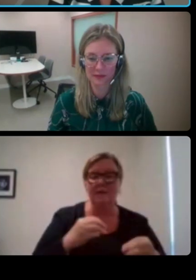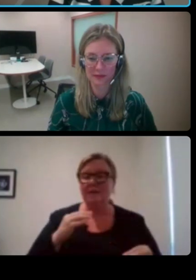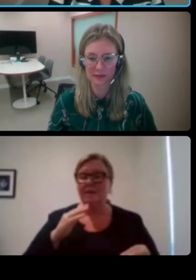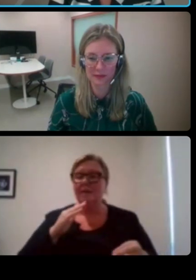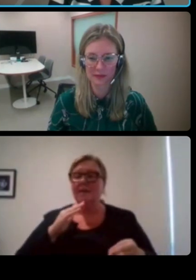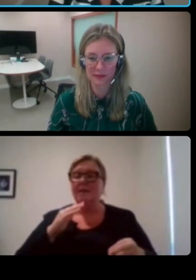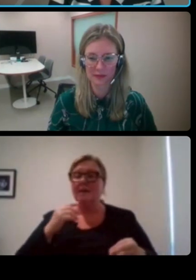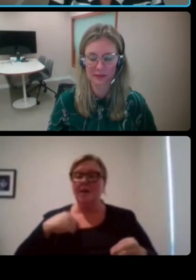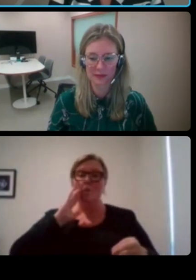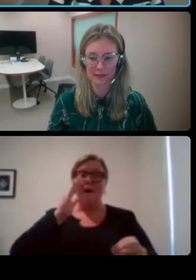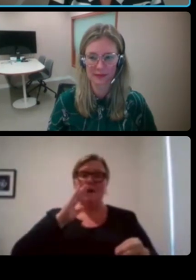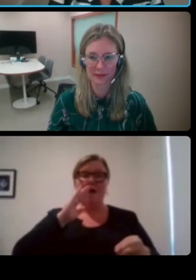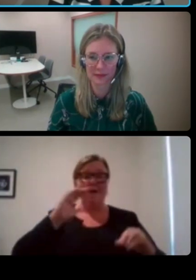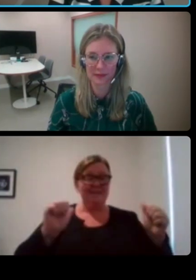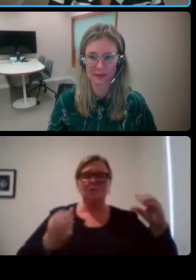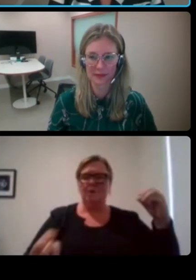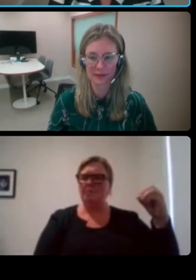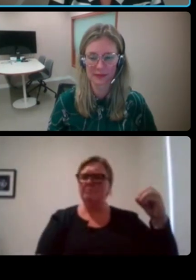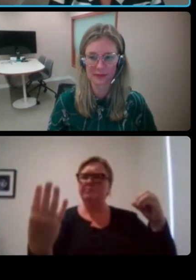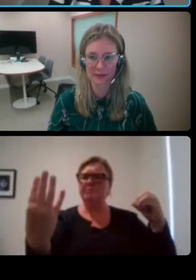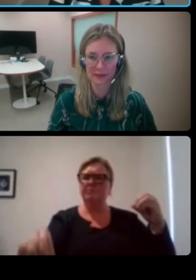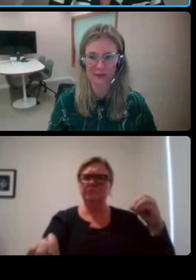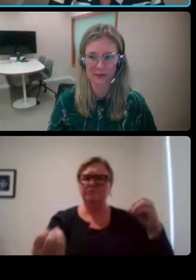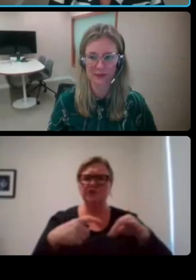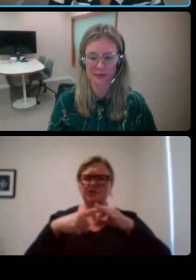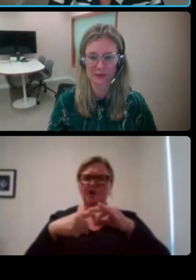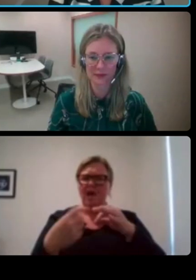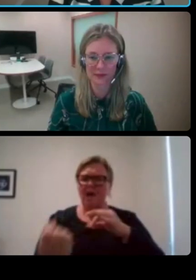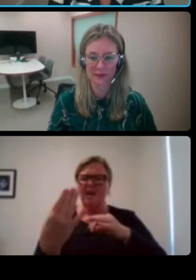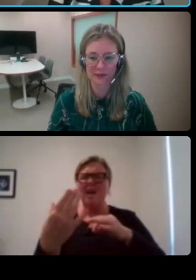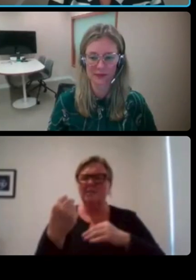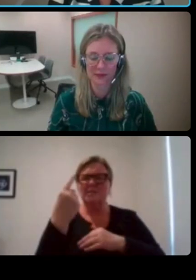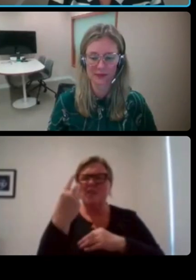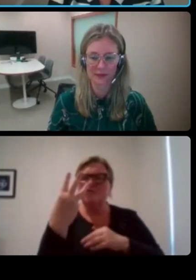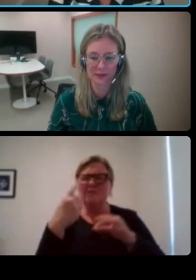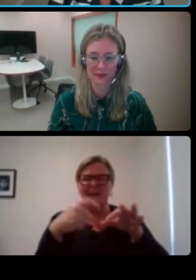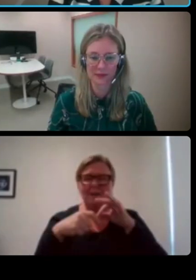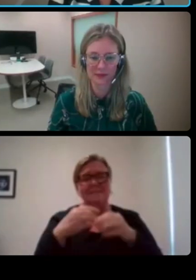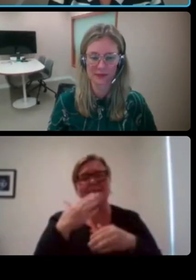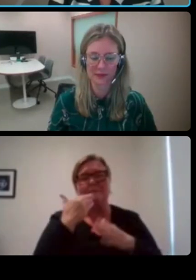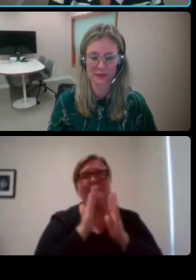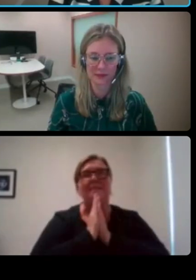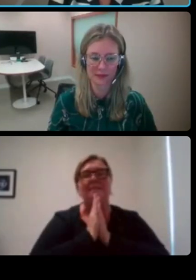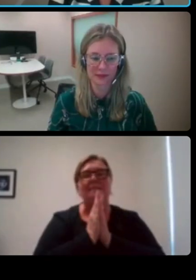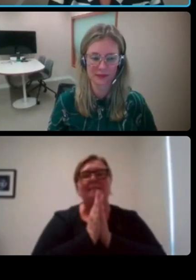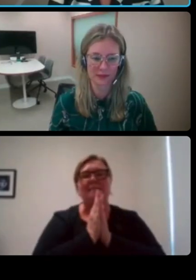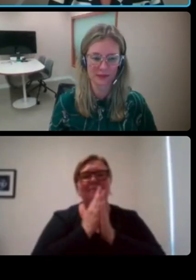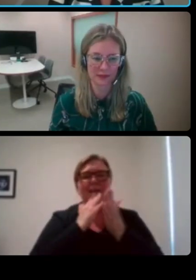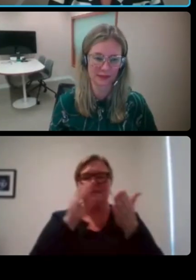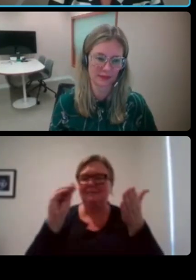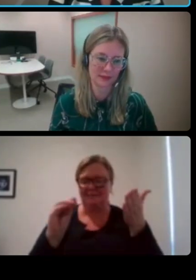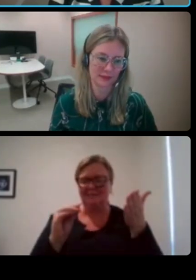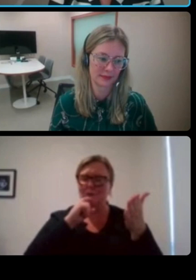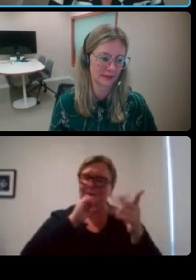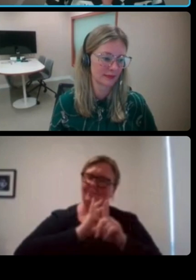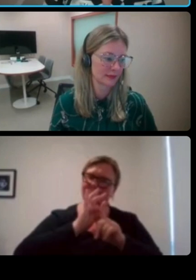will pop up on your browser. It takes around 1 minute to answer the 3 questions, and we would appreciate it if you could take a moment to help us improve